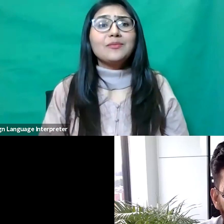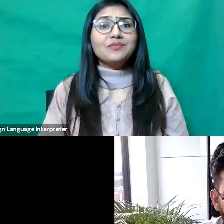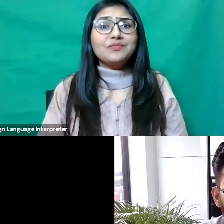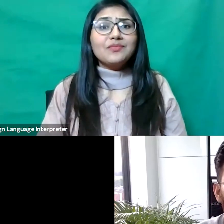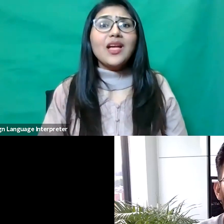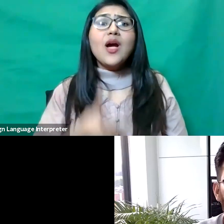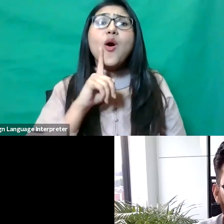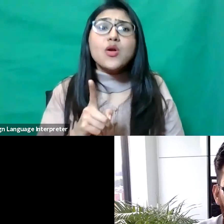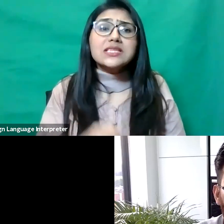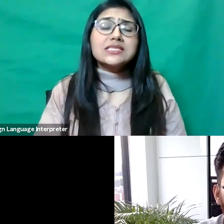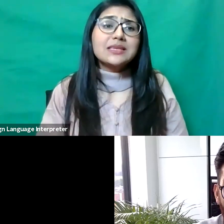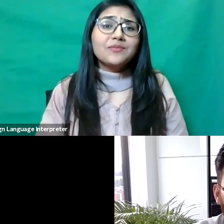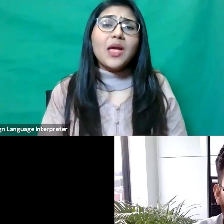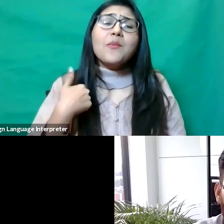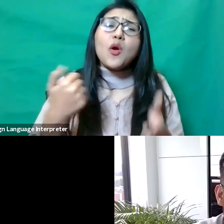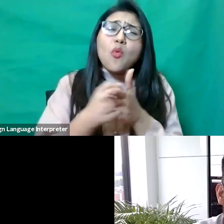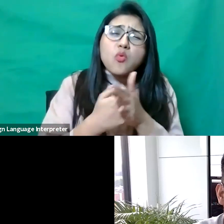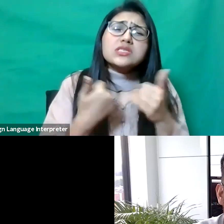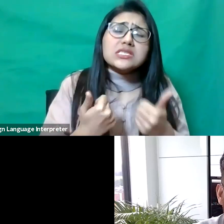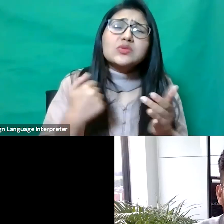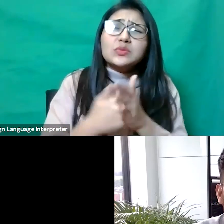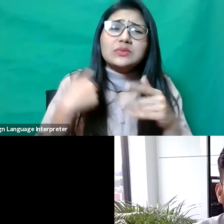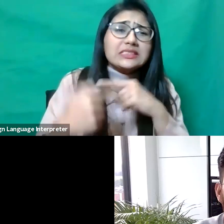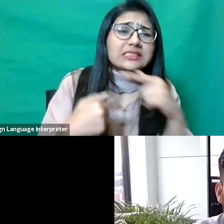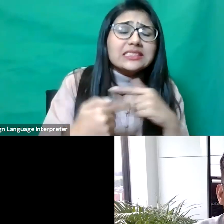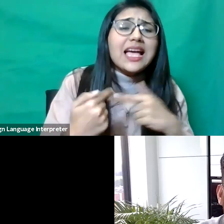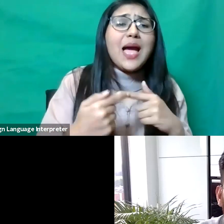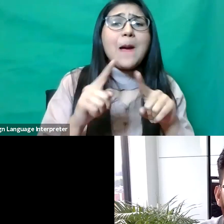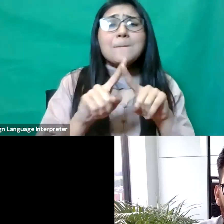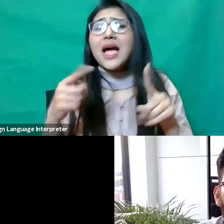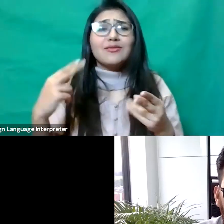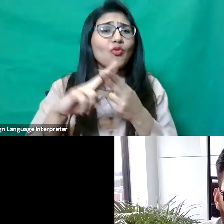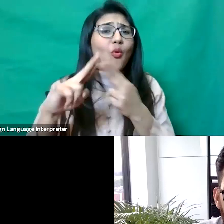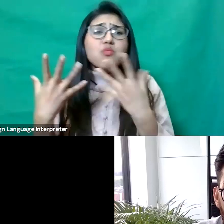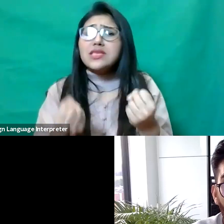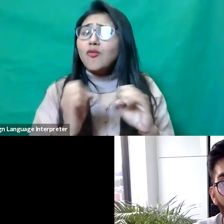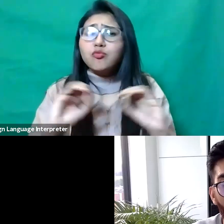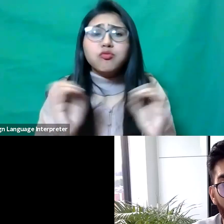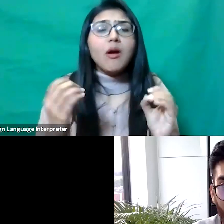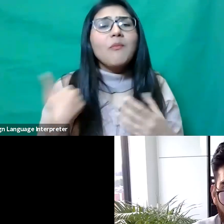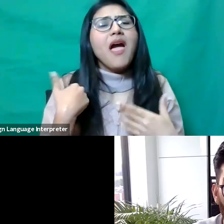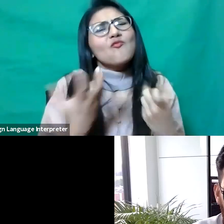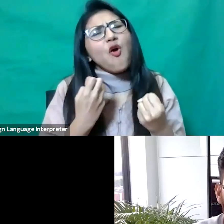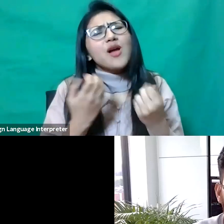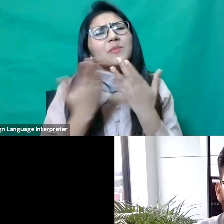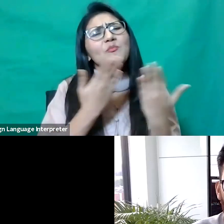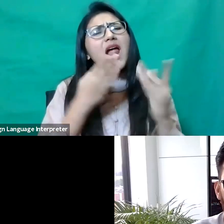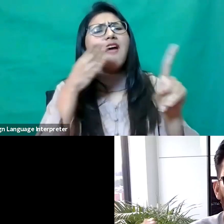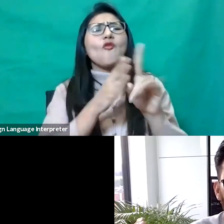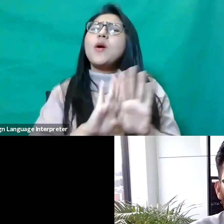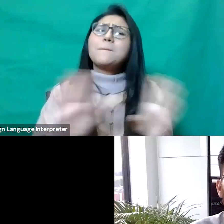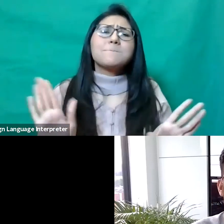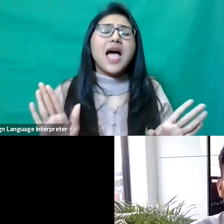I tried my best, but I didn't make any friends, and I just focused on my education because my education,